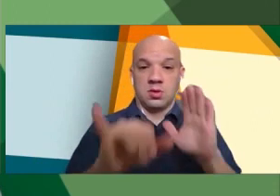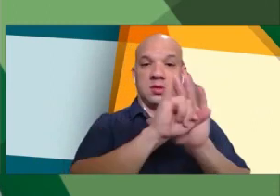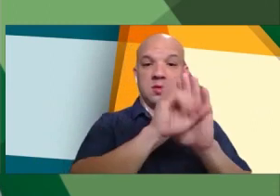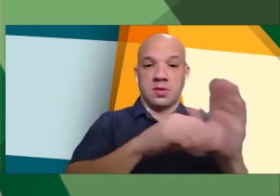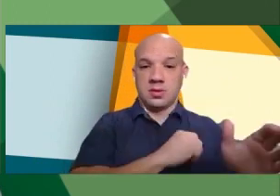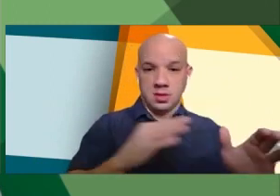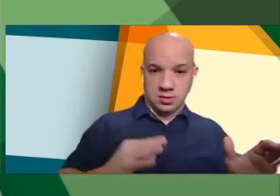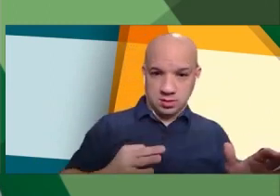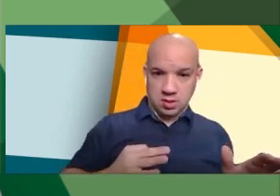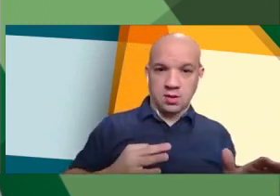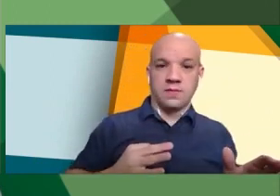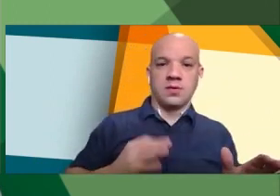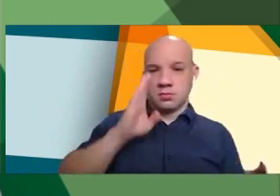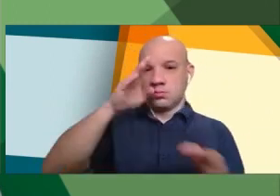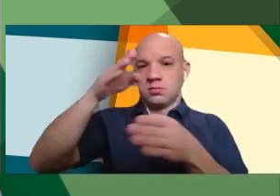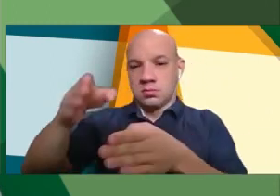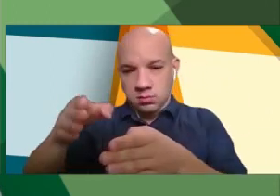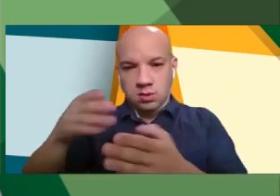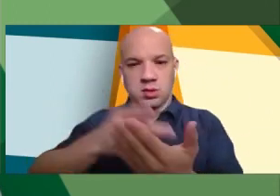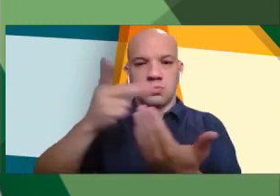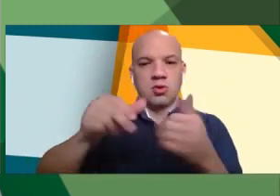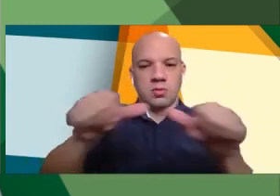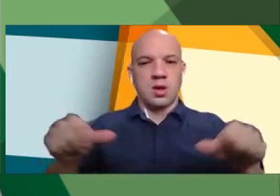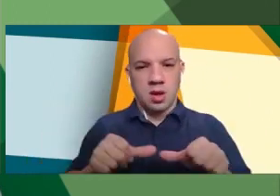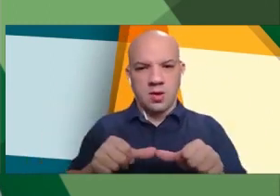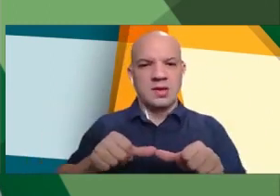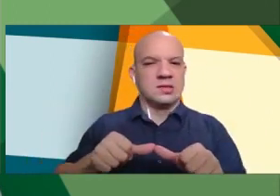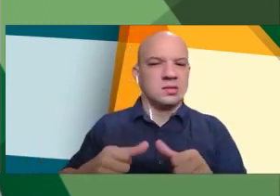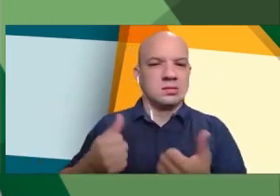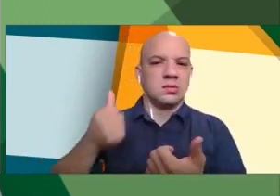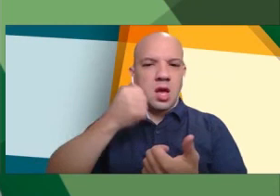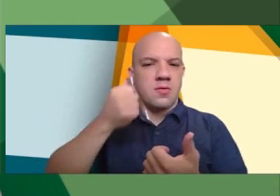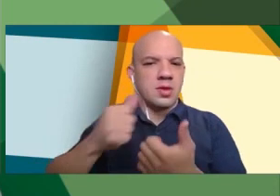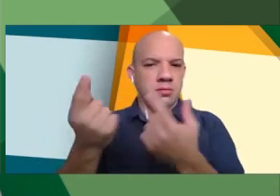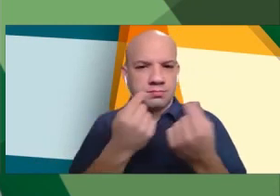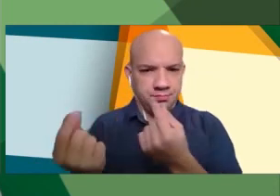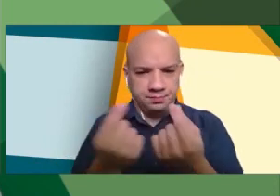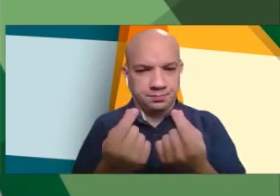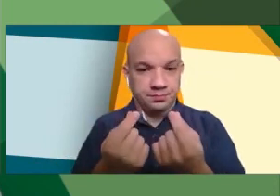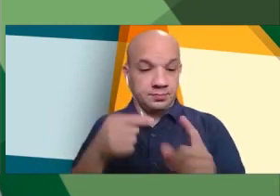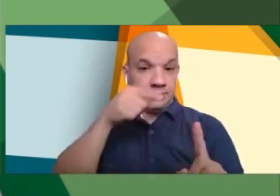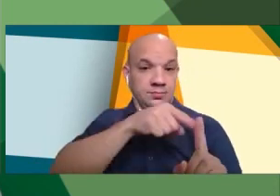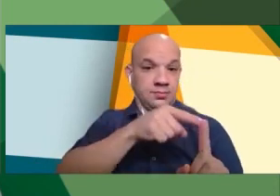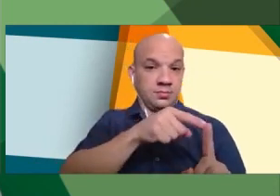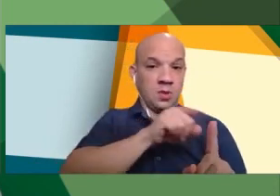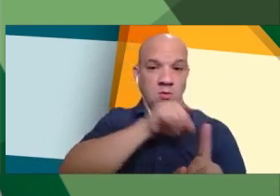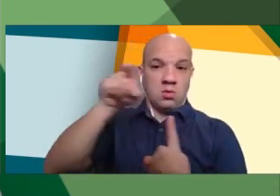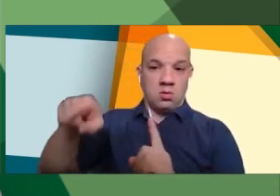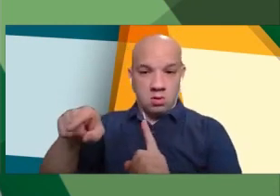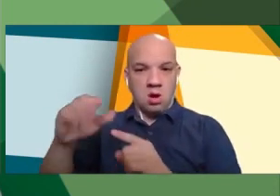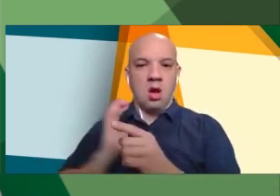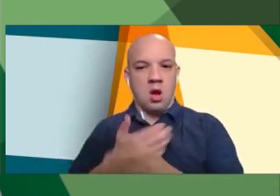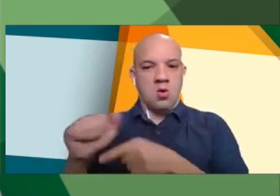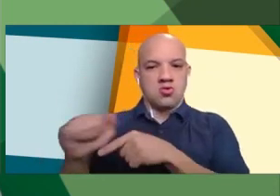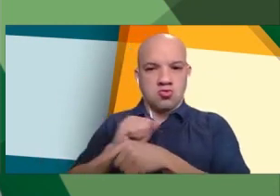attend these programs areas on a day-to-day basis. And then that person will attend our